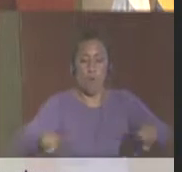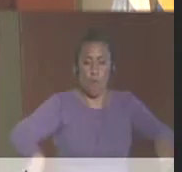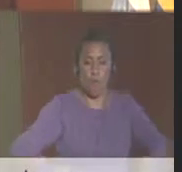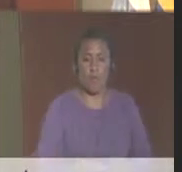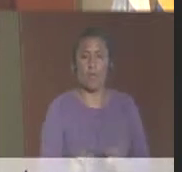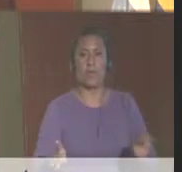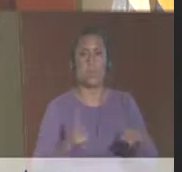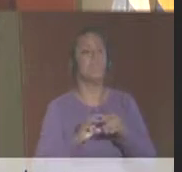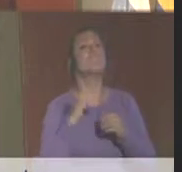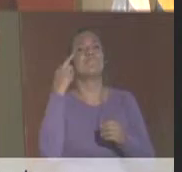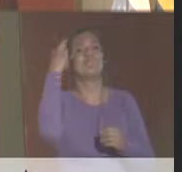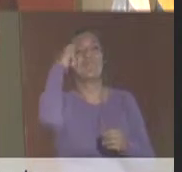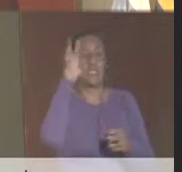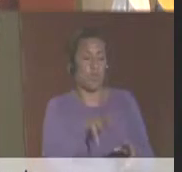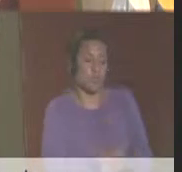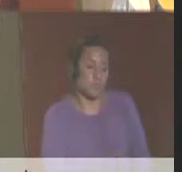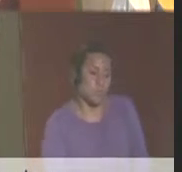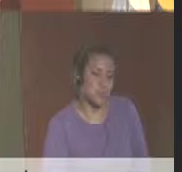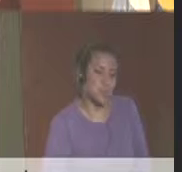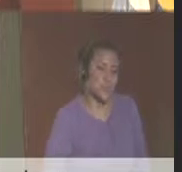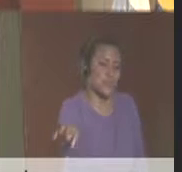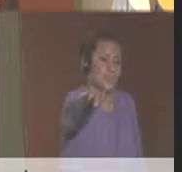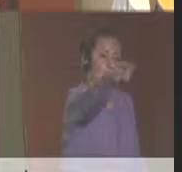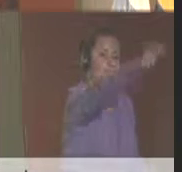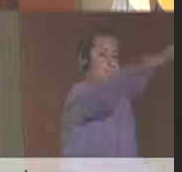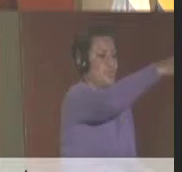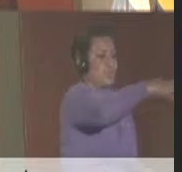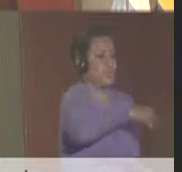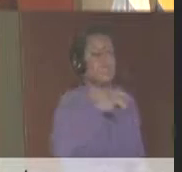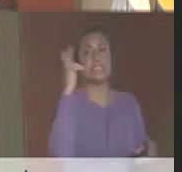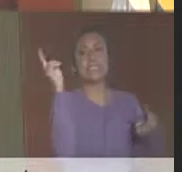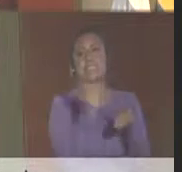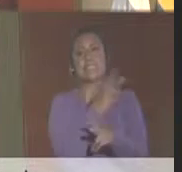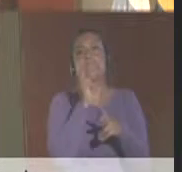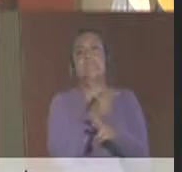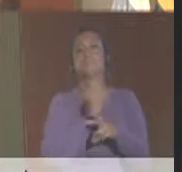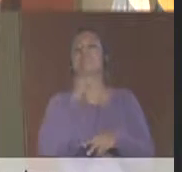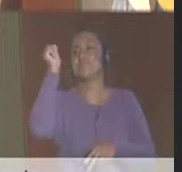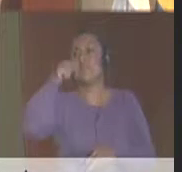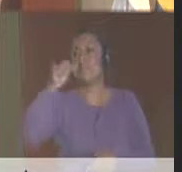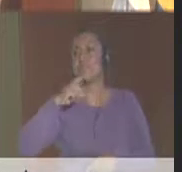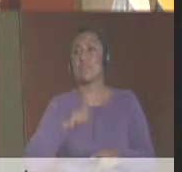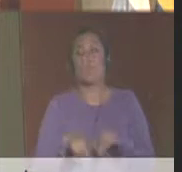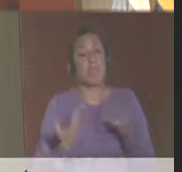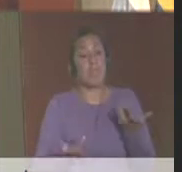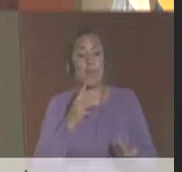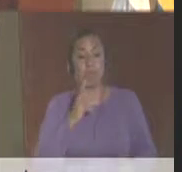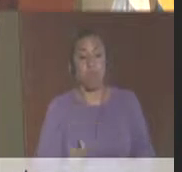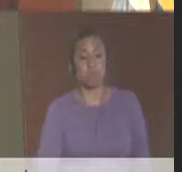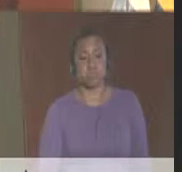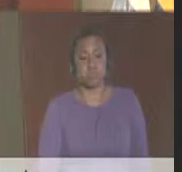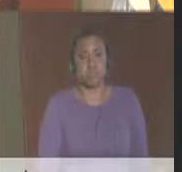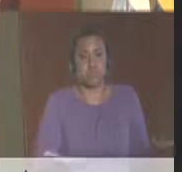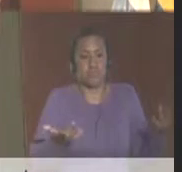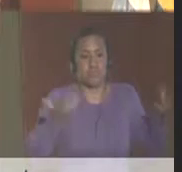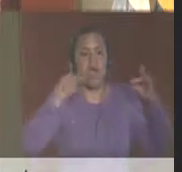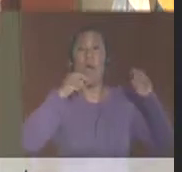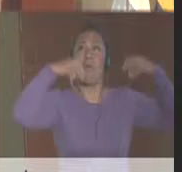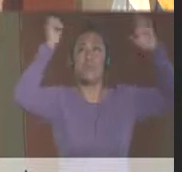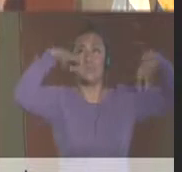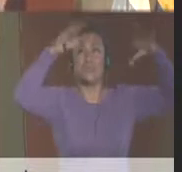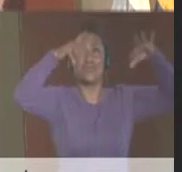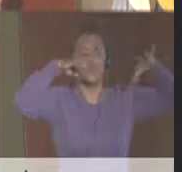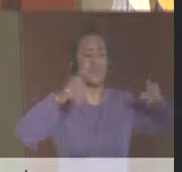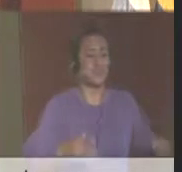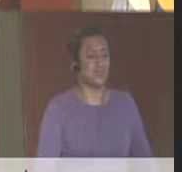is very much irrigated by rivers, and we're very subject to floods